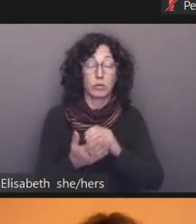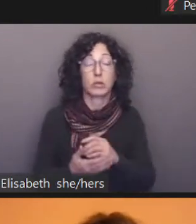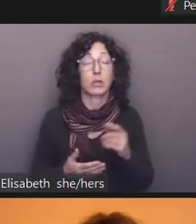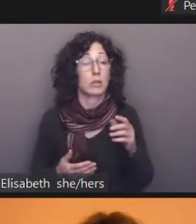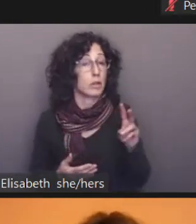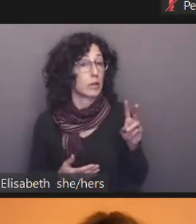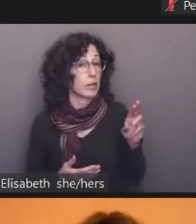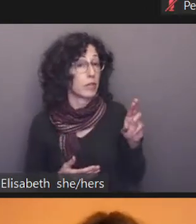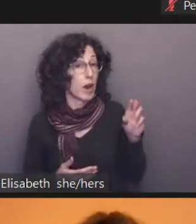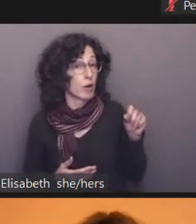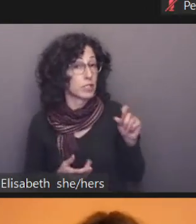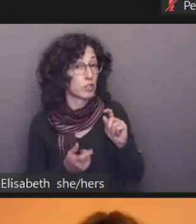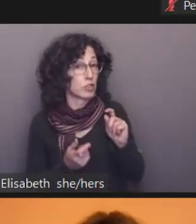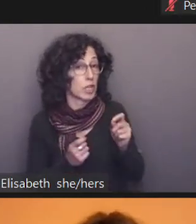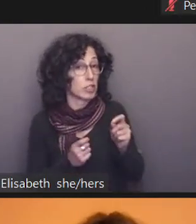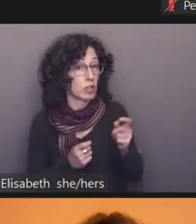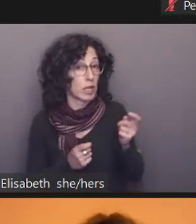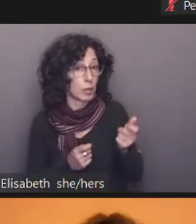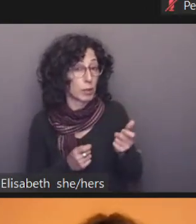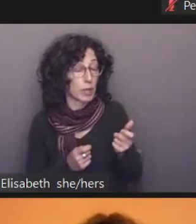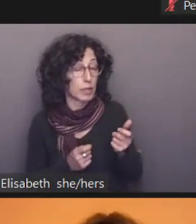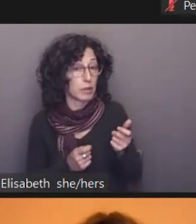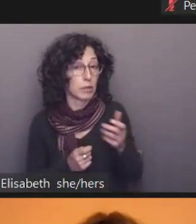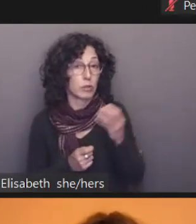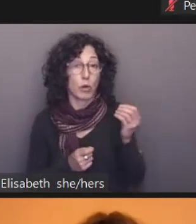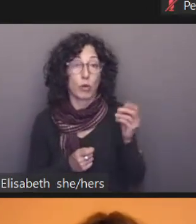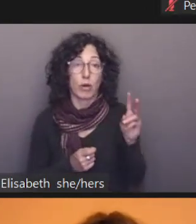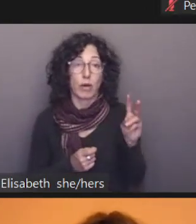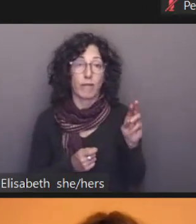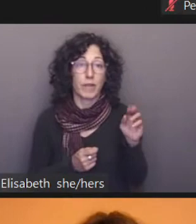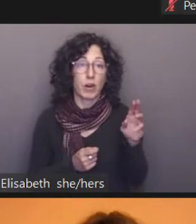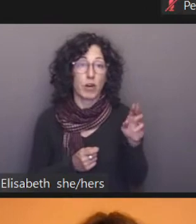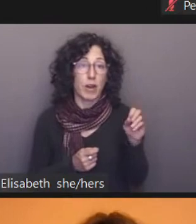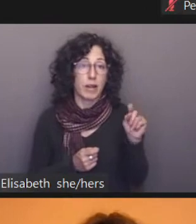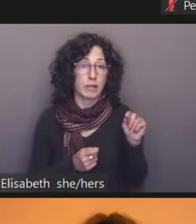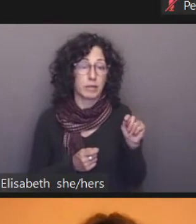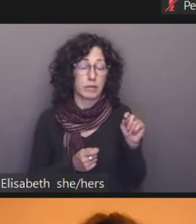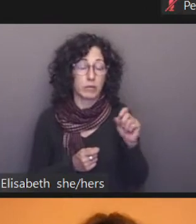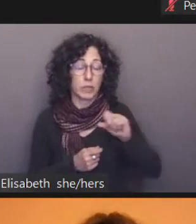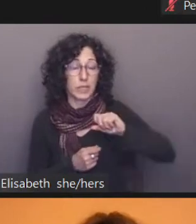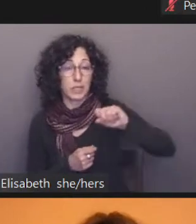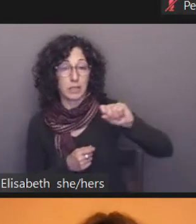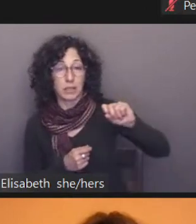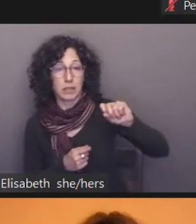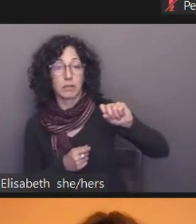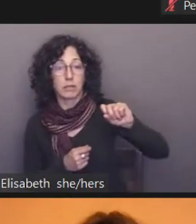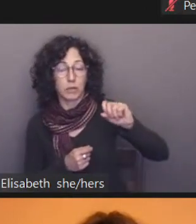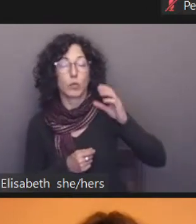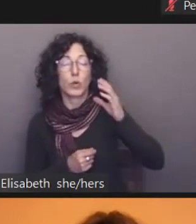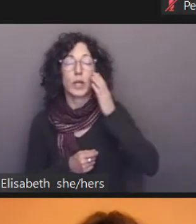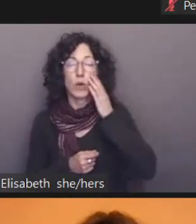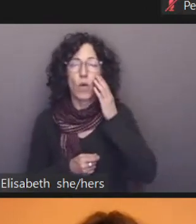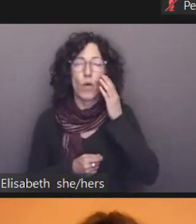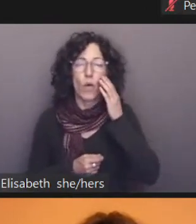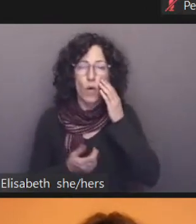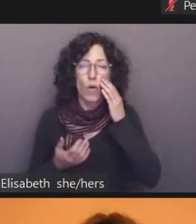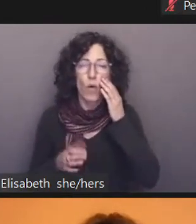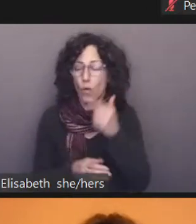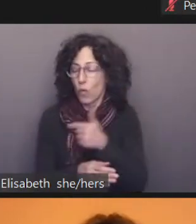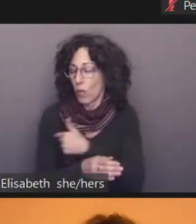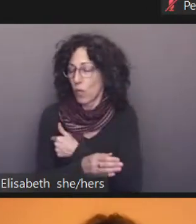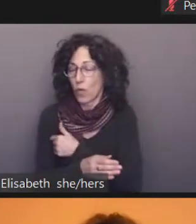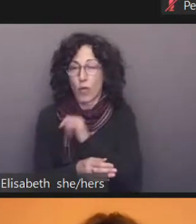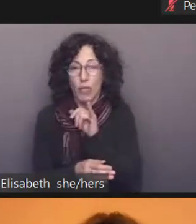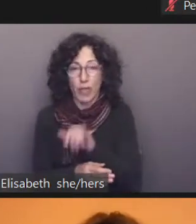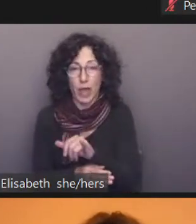is changing a little bit. So those variants that make it resistant, we know the effectiveness based upon the existing virus that